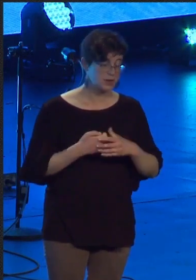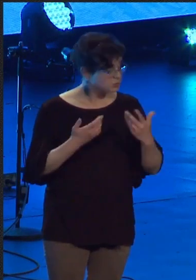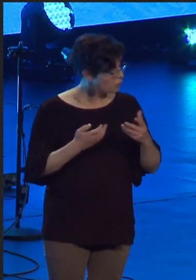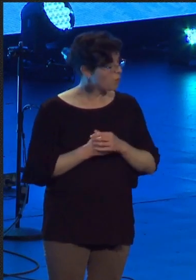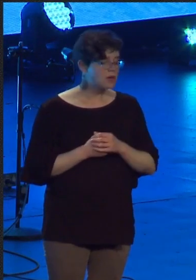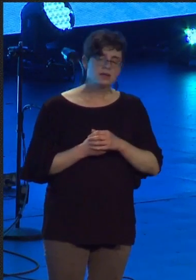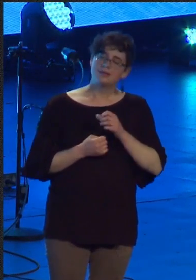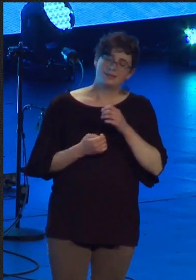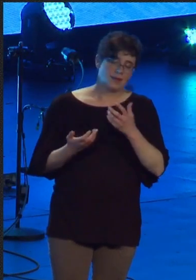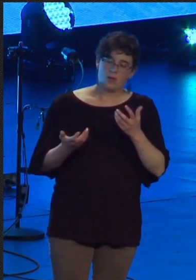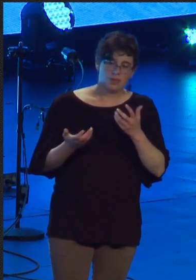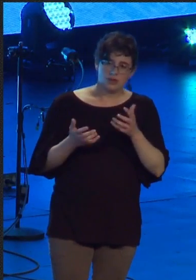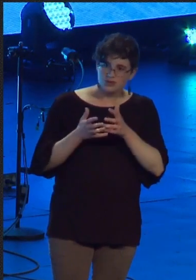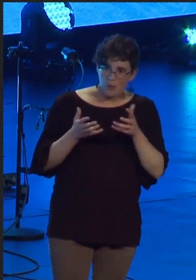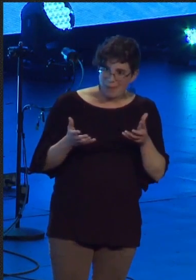There's so much.